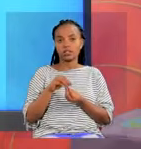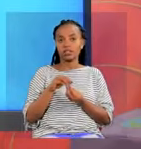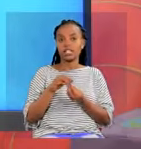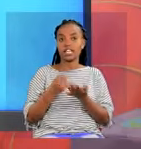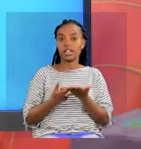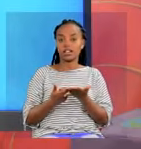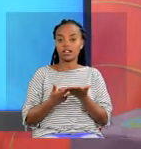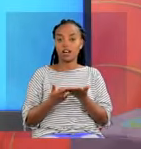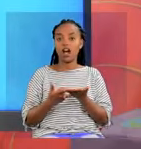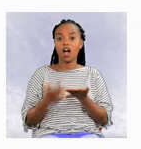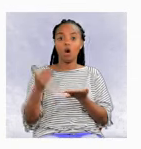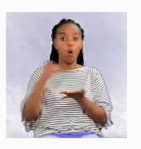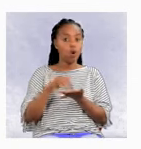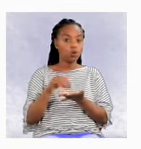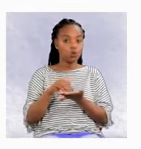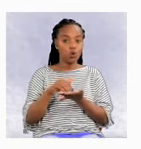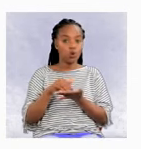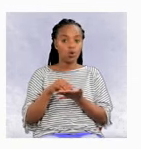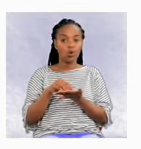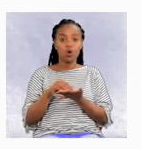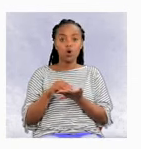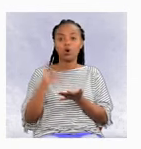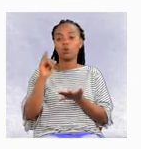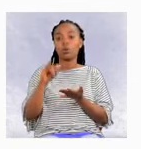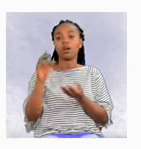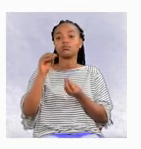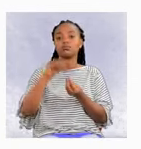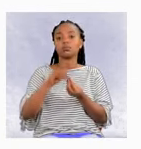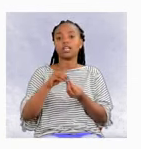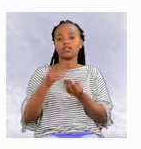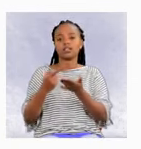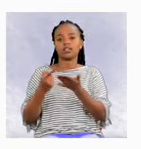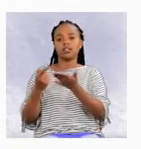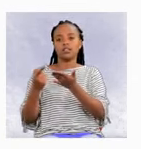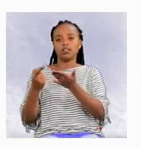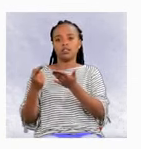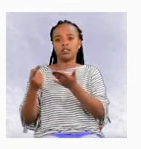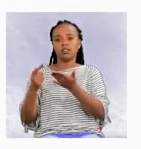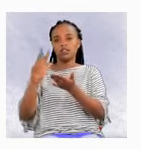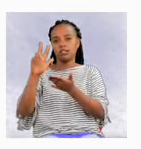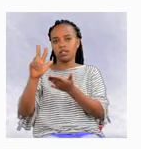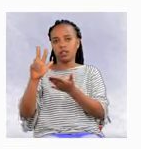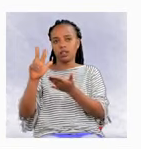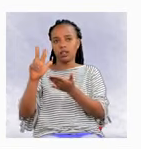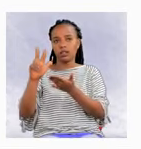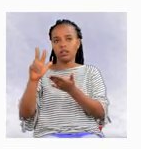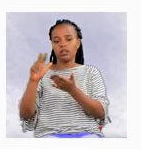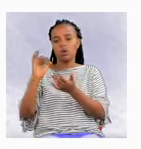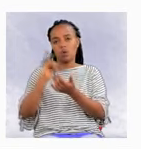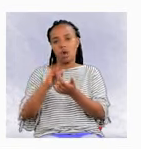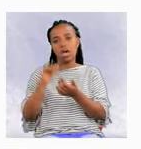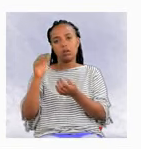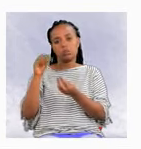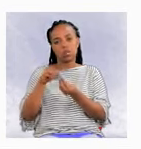here also it is y plus this term, it is 3, it is y plus 3, the